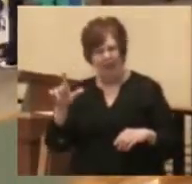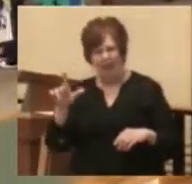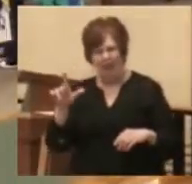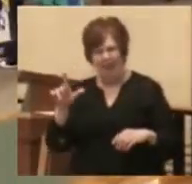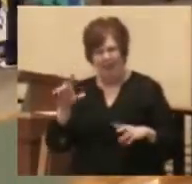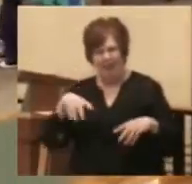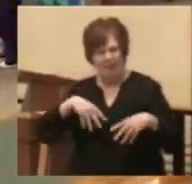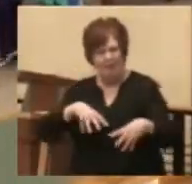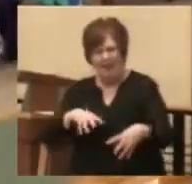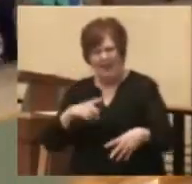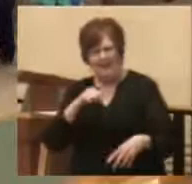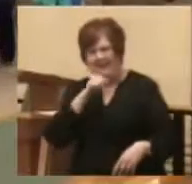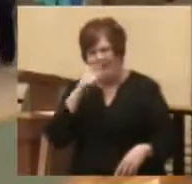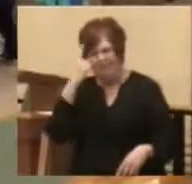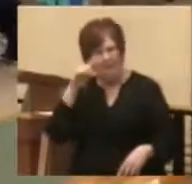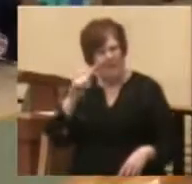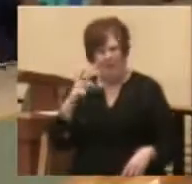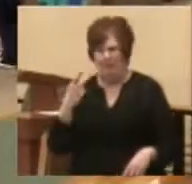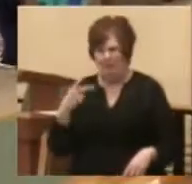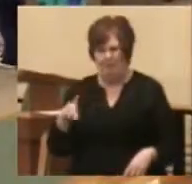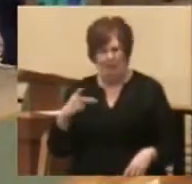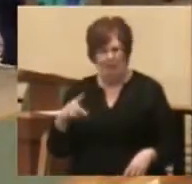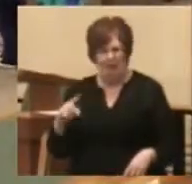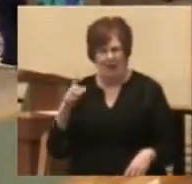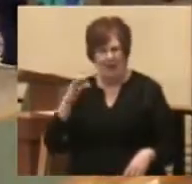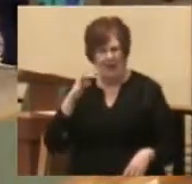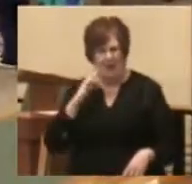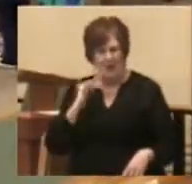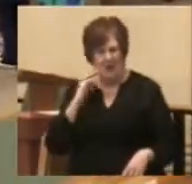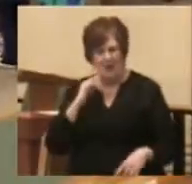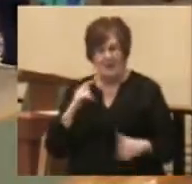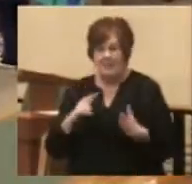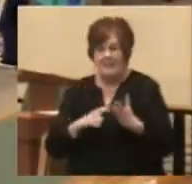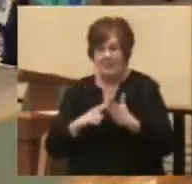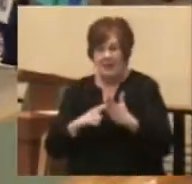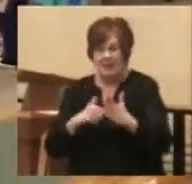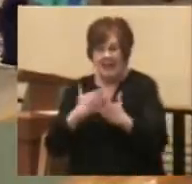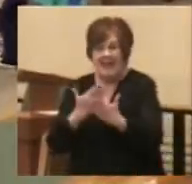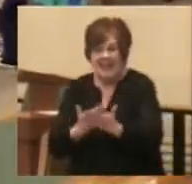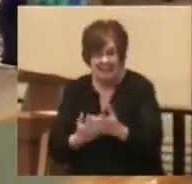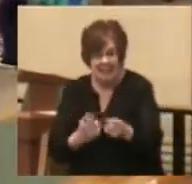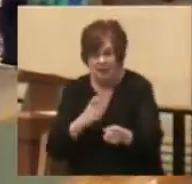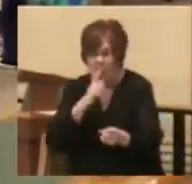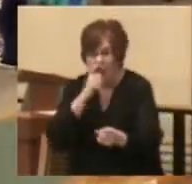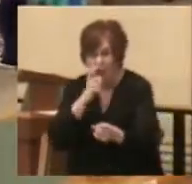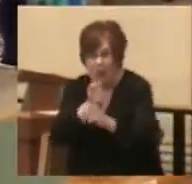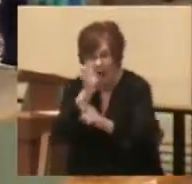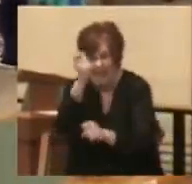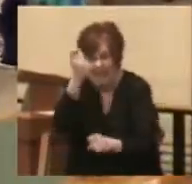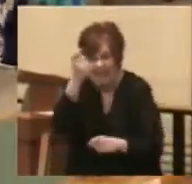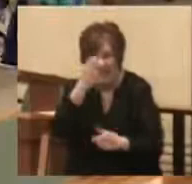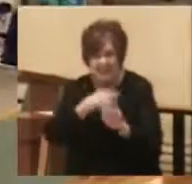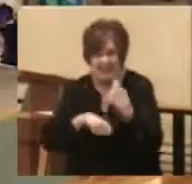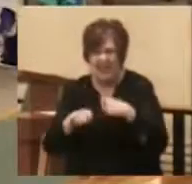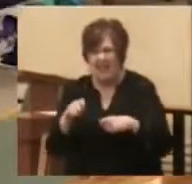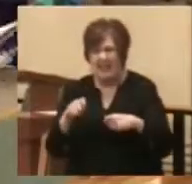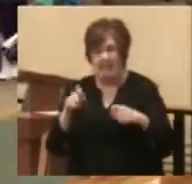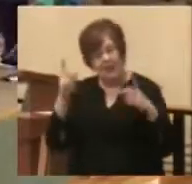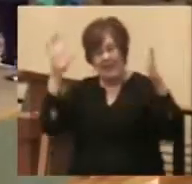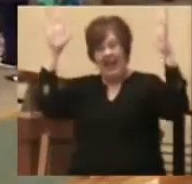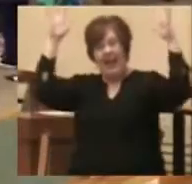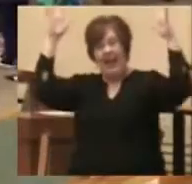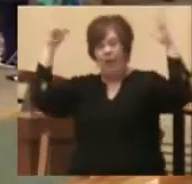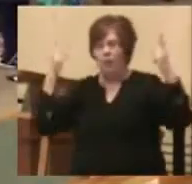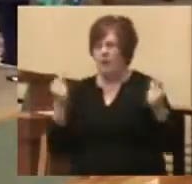purple and the gold. And sometimes they do get to the Super Bowl and they don't win. And instead of cheering, what